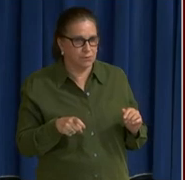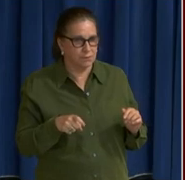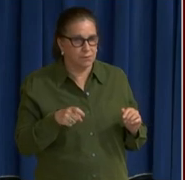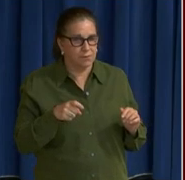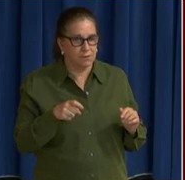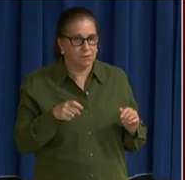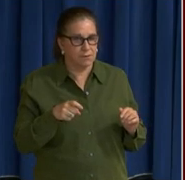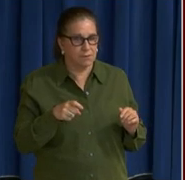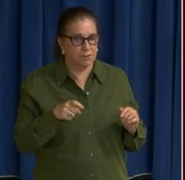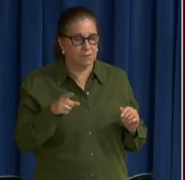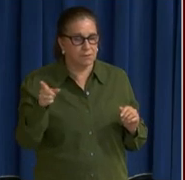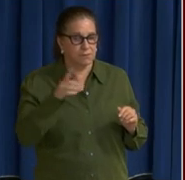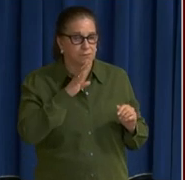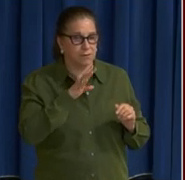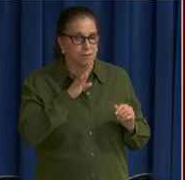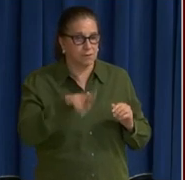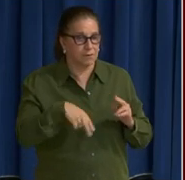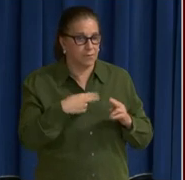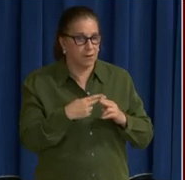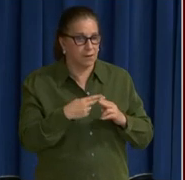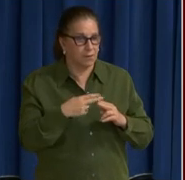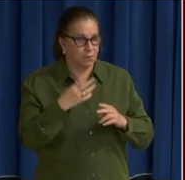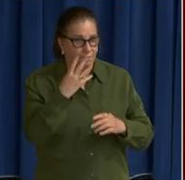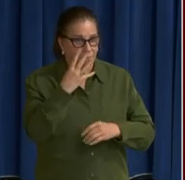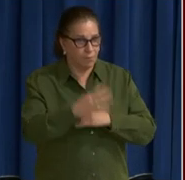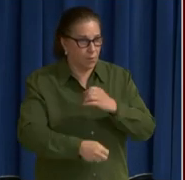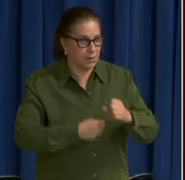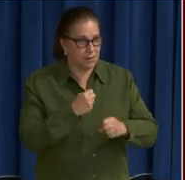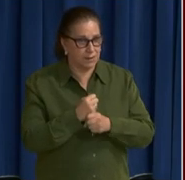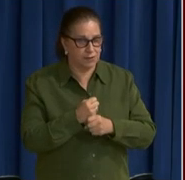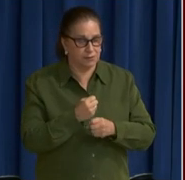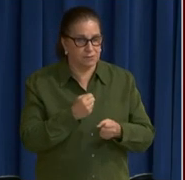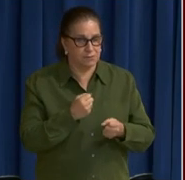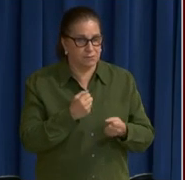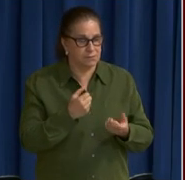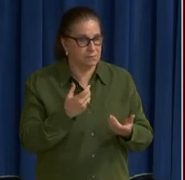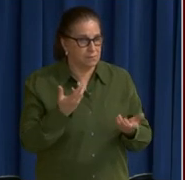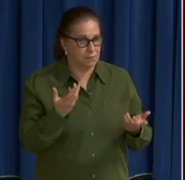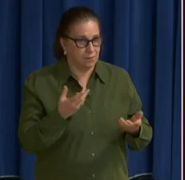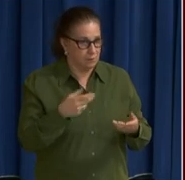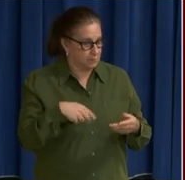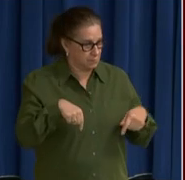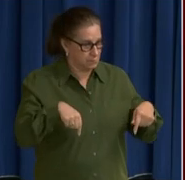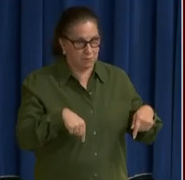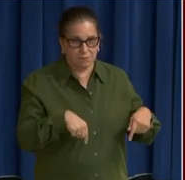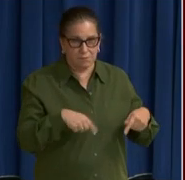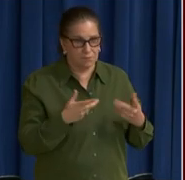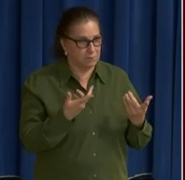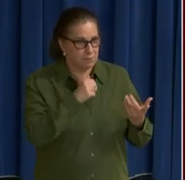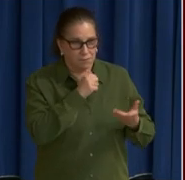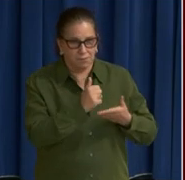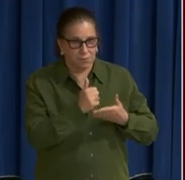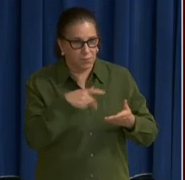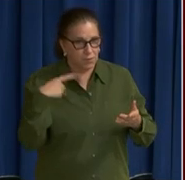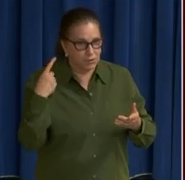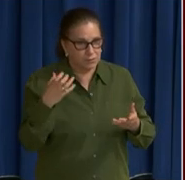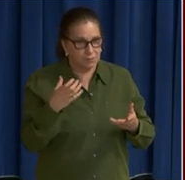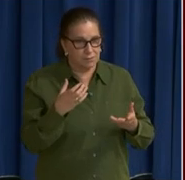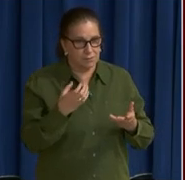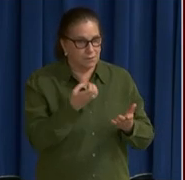years, especially COVID-19 national response, the failure of the